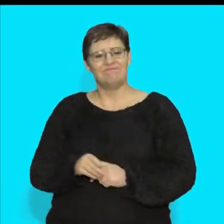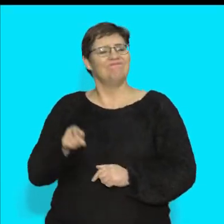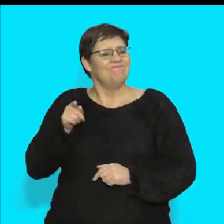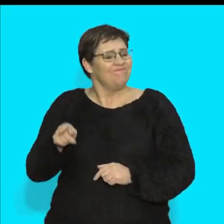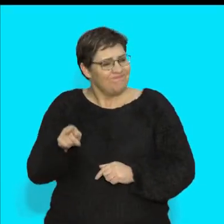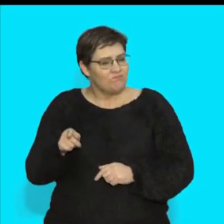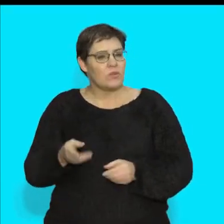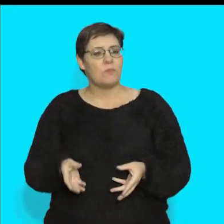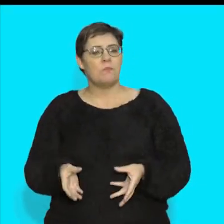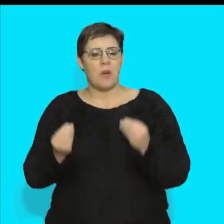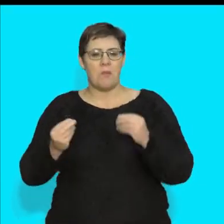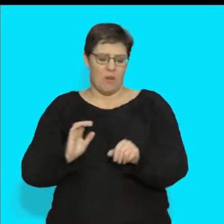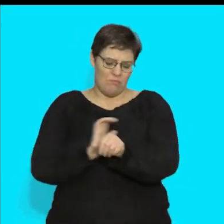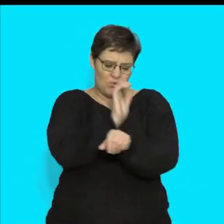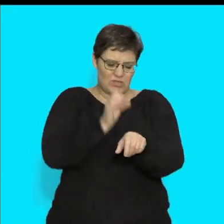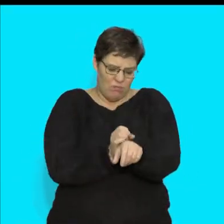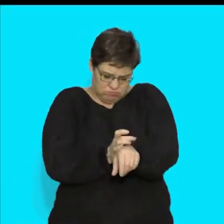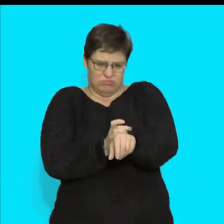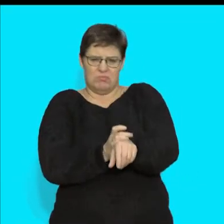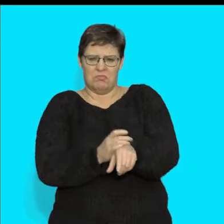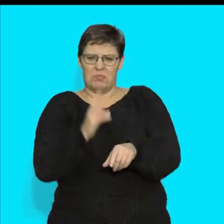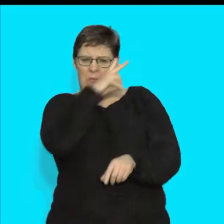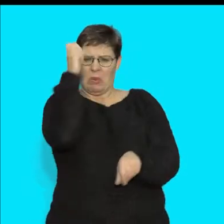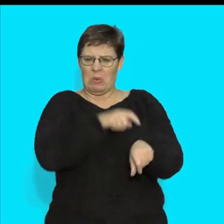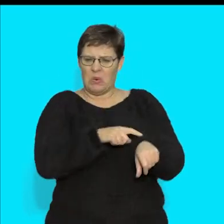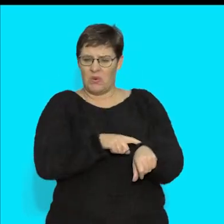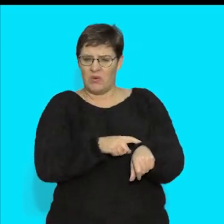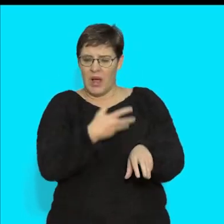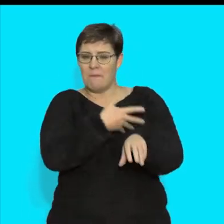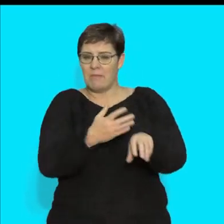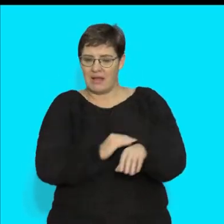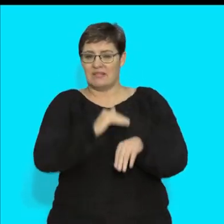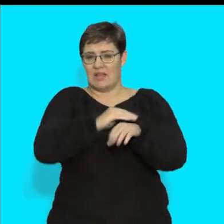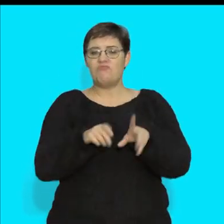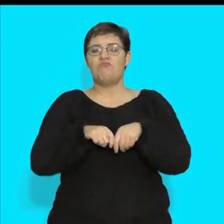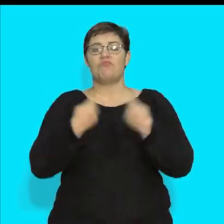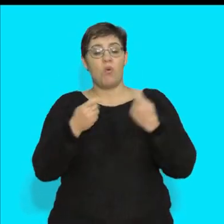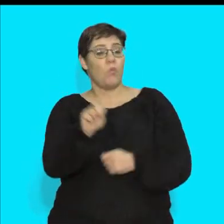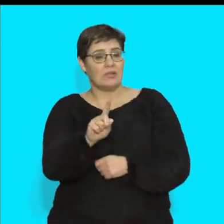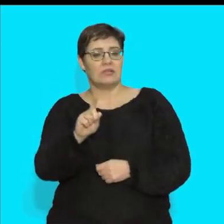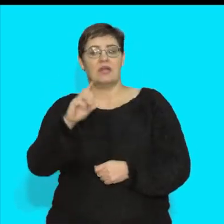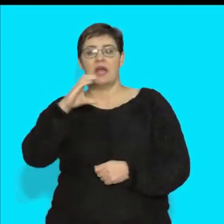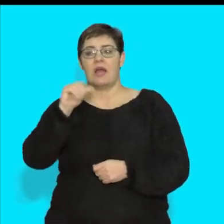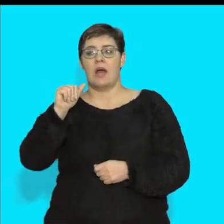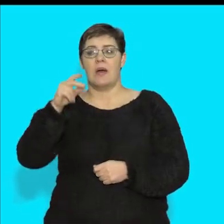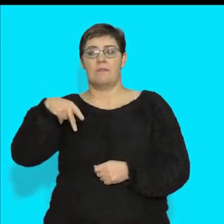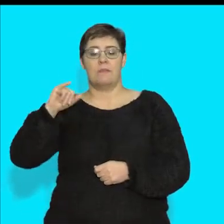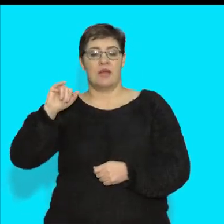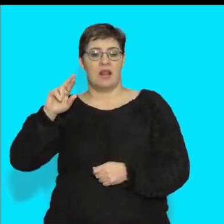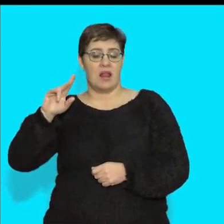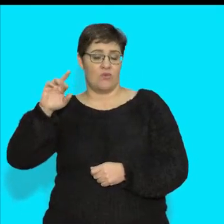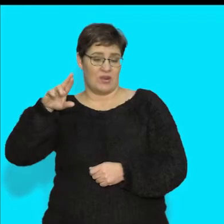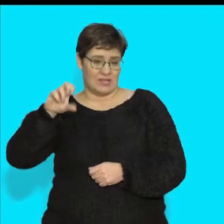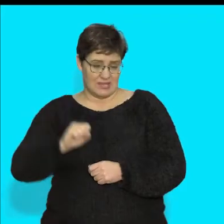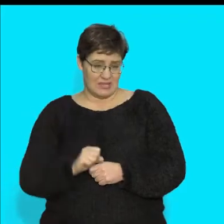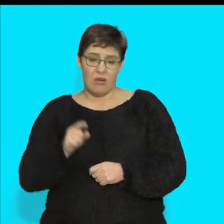Guys, this is when you get a bruise or anything, or the blood at the top, this is what you've broken, your capillaries. And they are